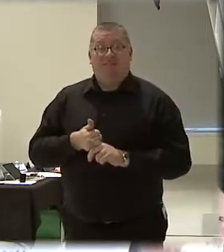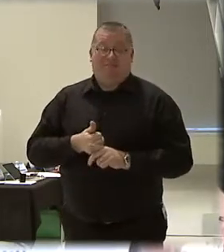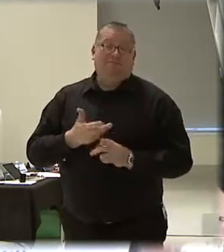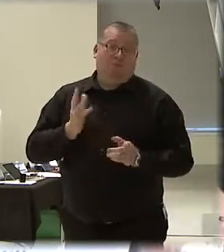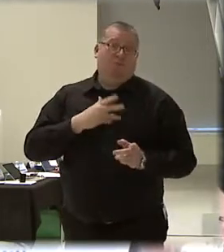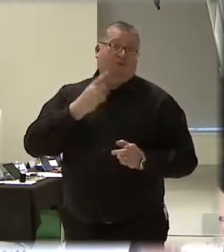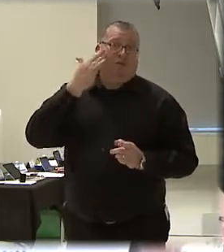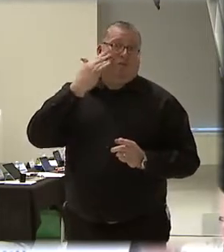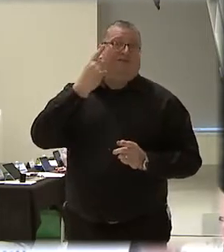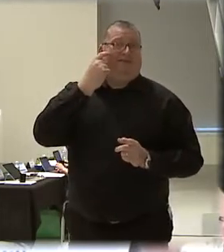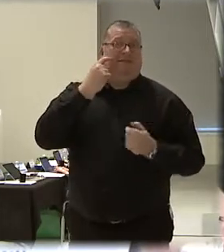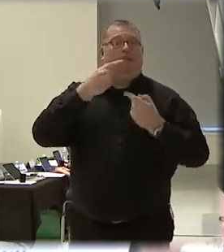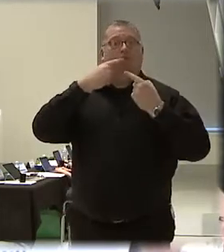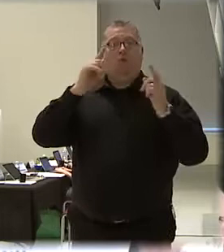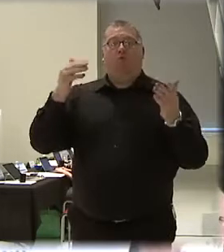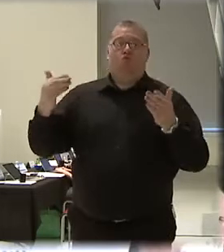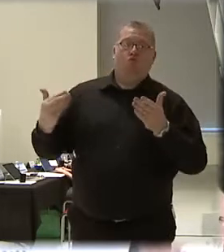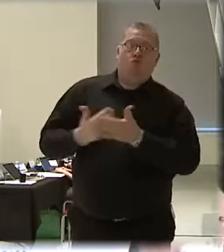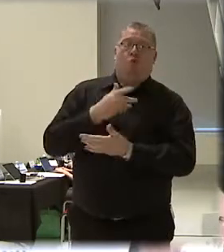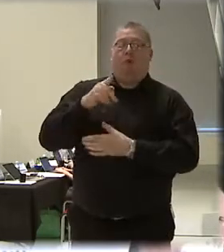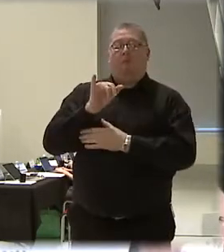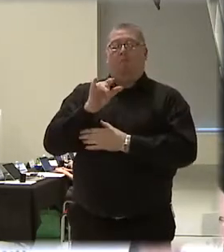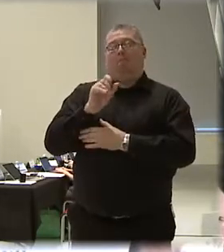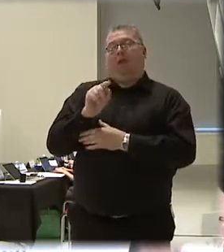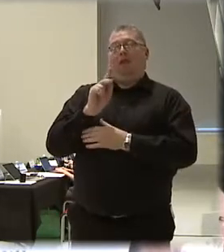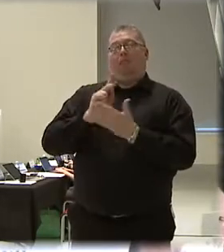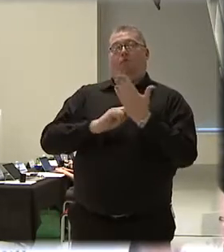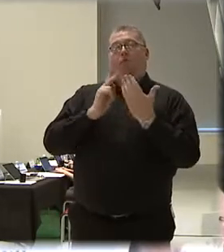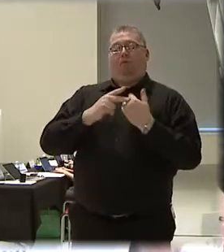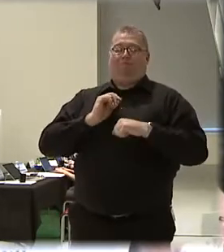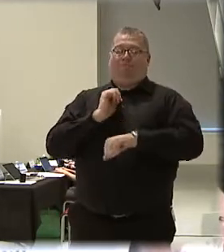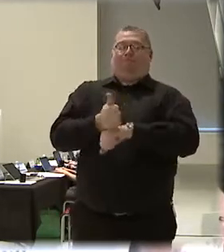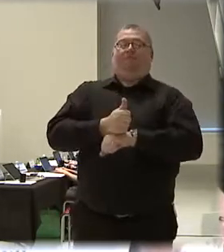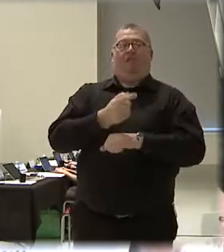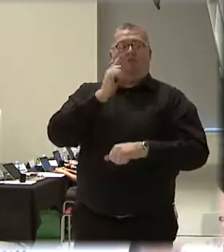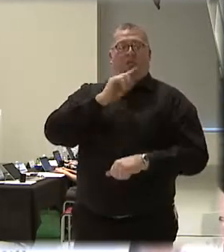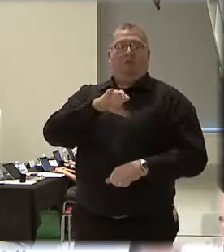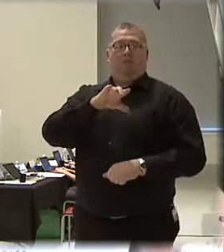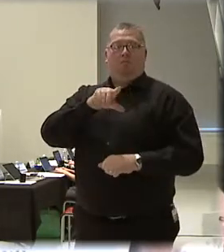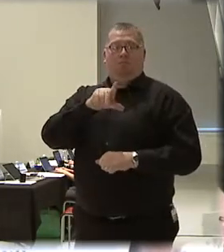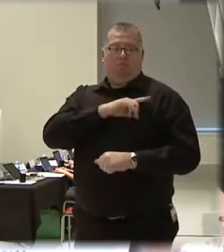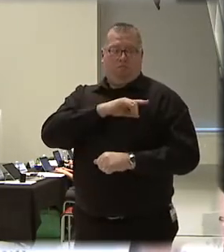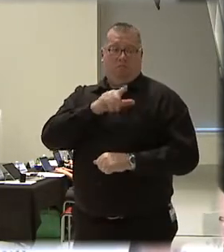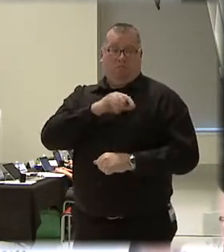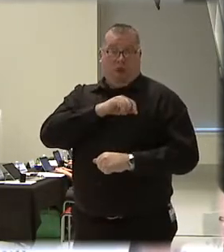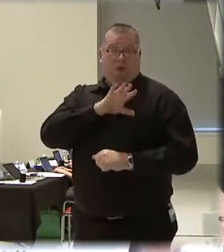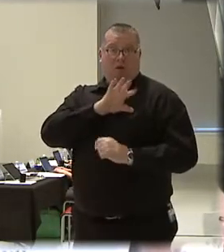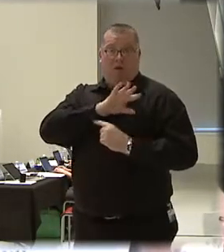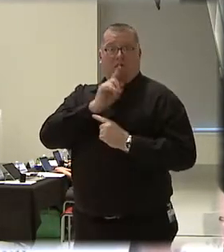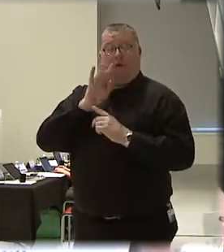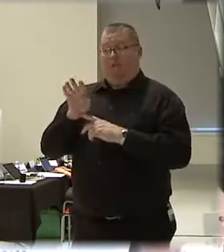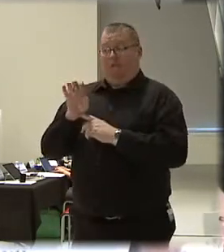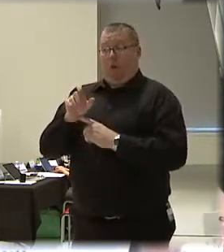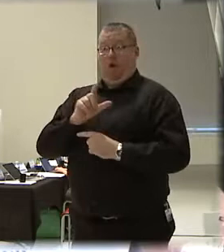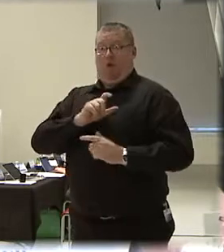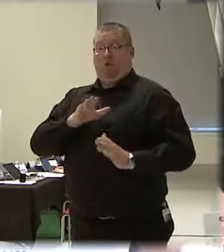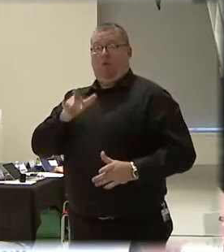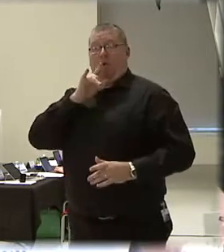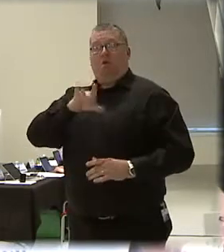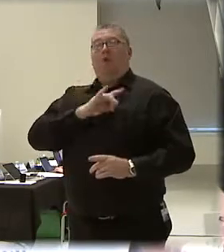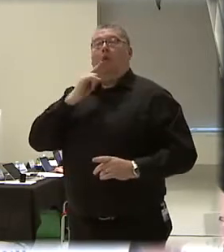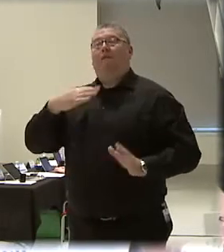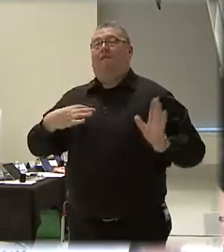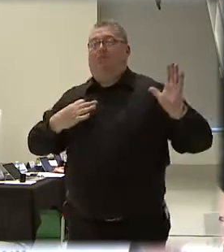recently announced a pilot program for body cameras for about 400 officers who are going to be wearing the cameras on a